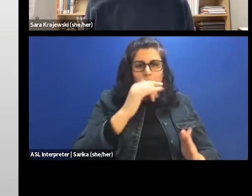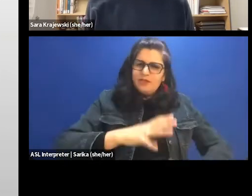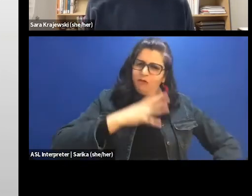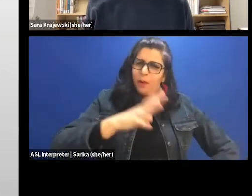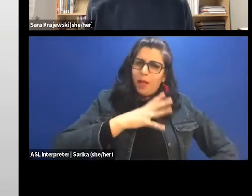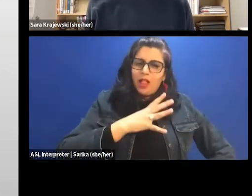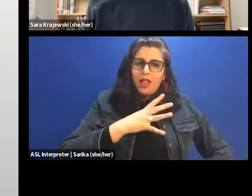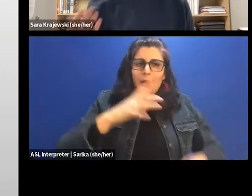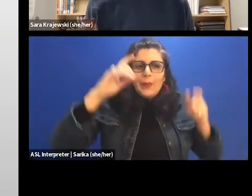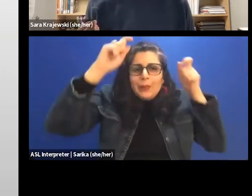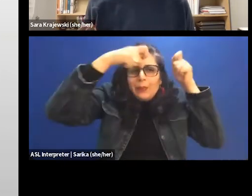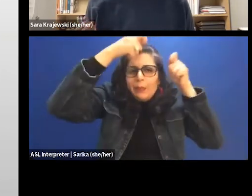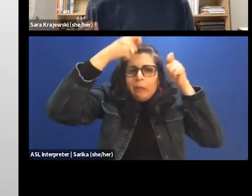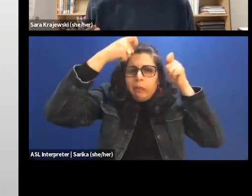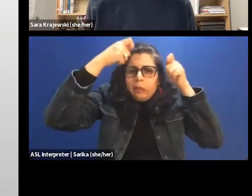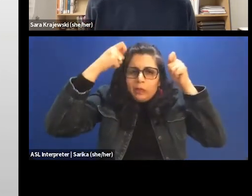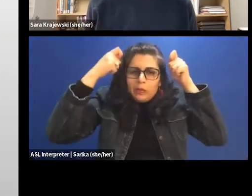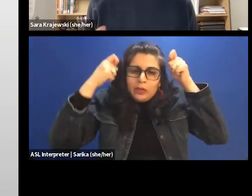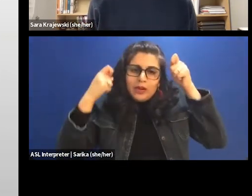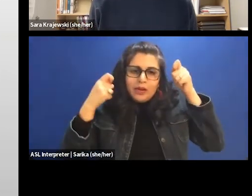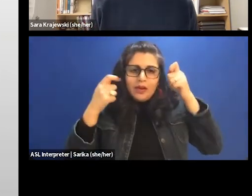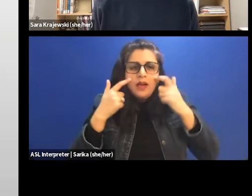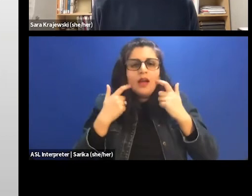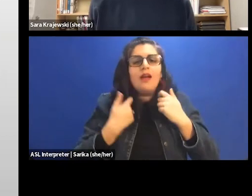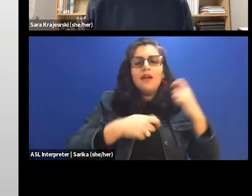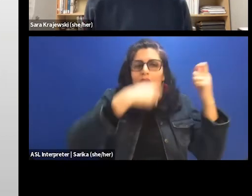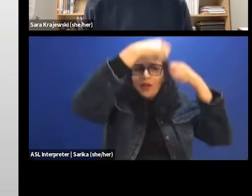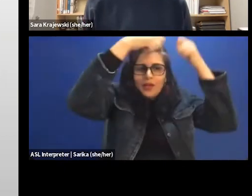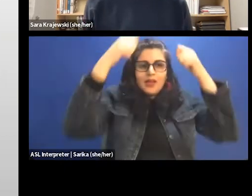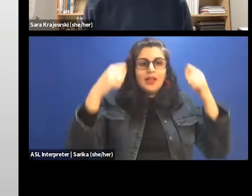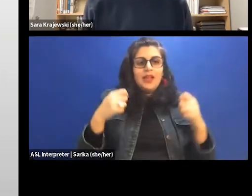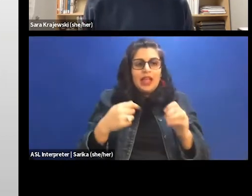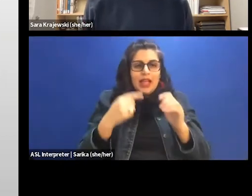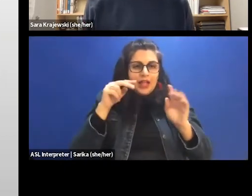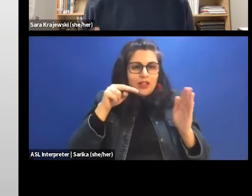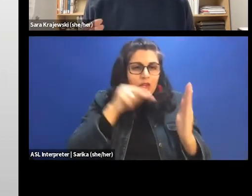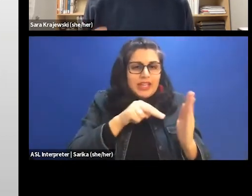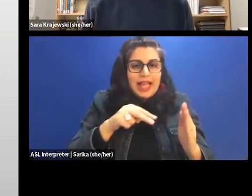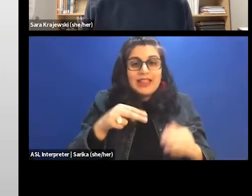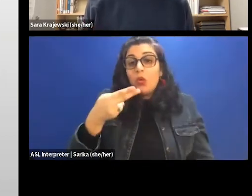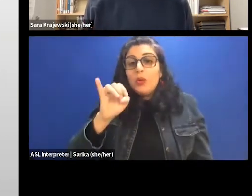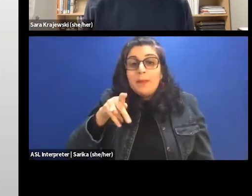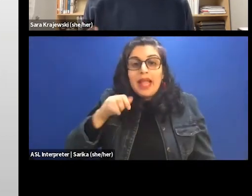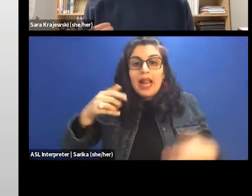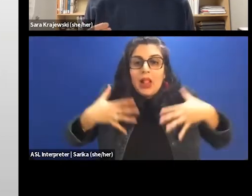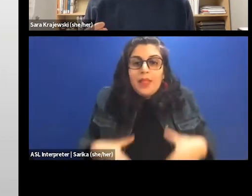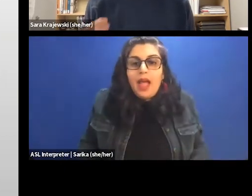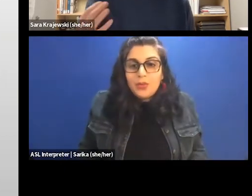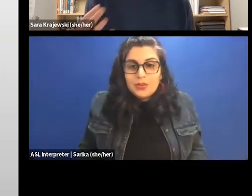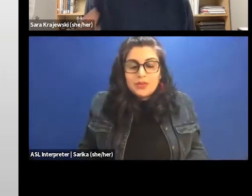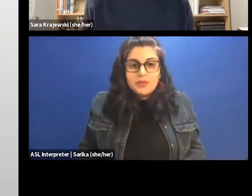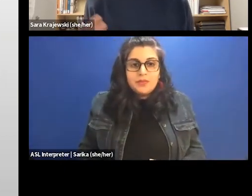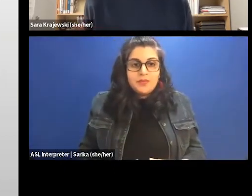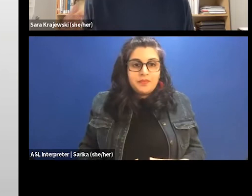tightly braided hair echoed in the fine details of her huipil blouse. Here, she presents herself in